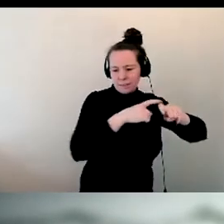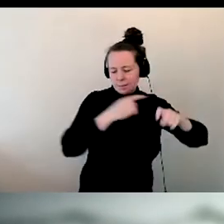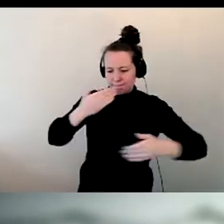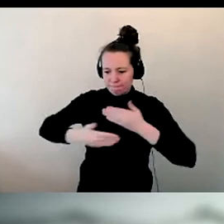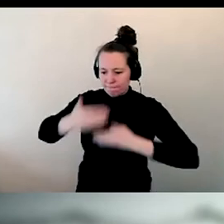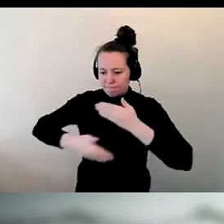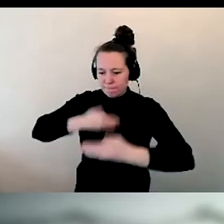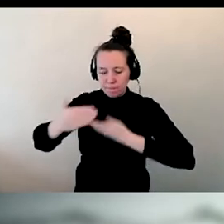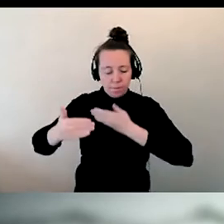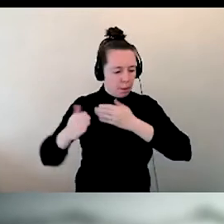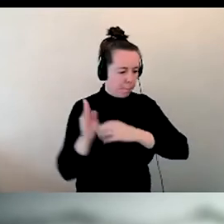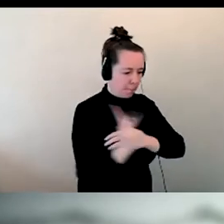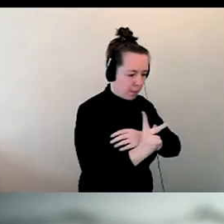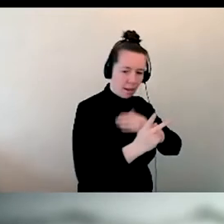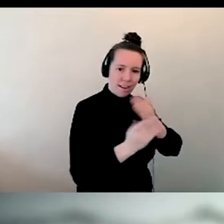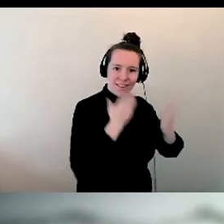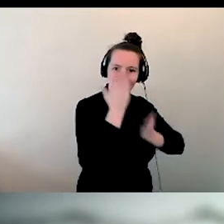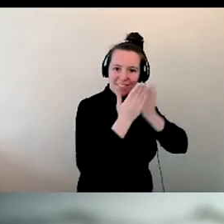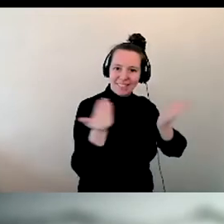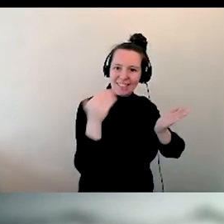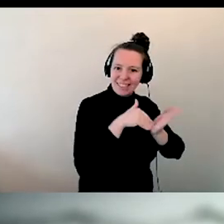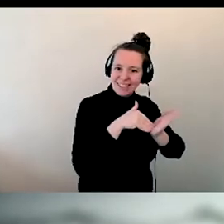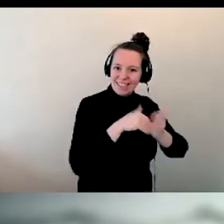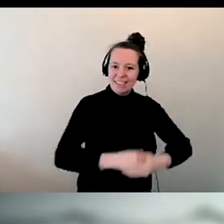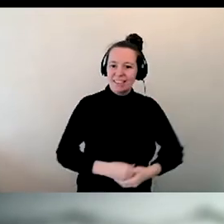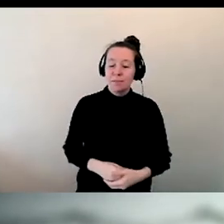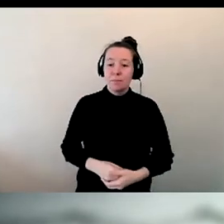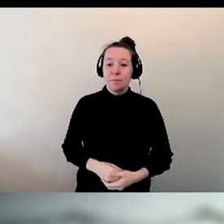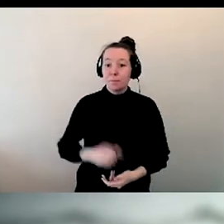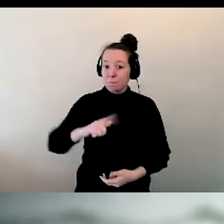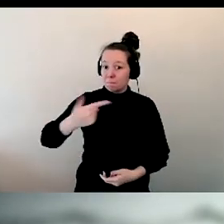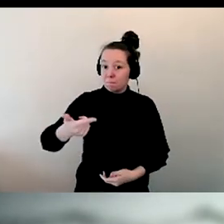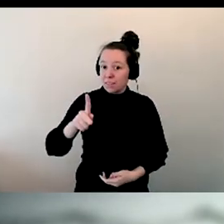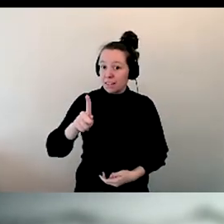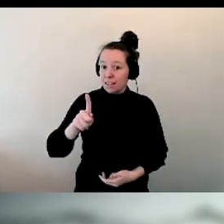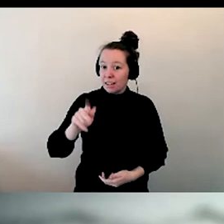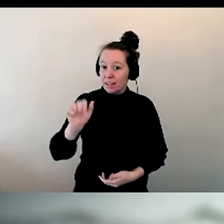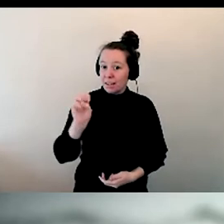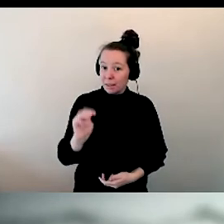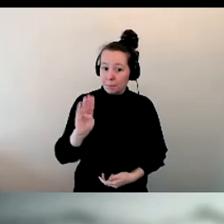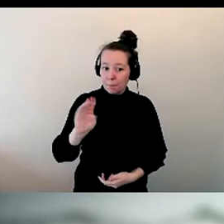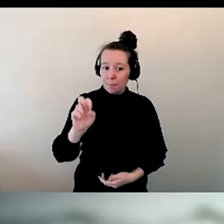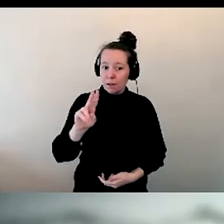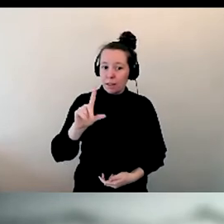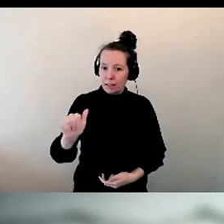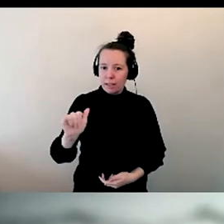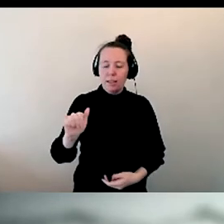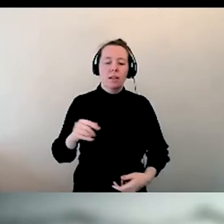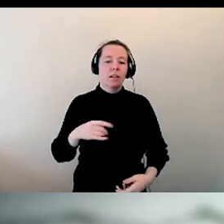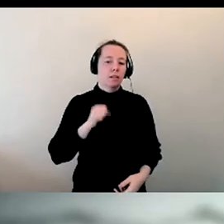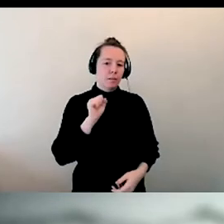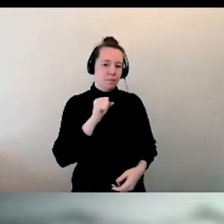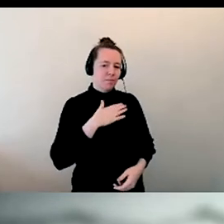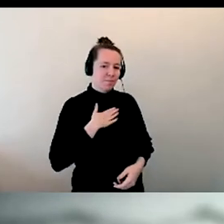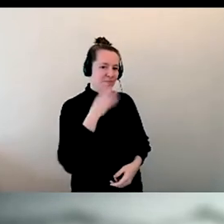to hear. Should we go to Kimberly, perhaps? Or? Yeah, so my experience was very similar to